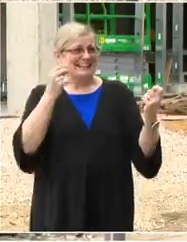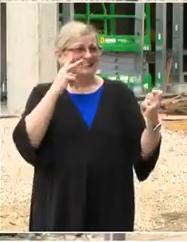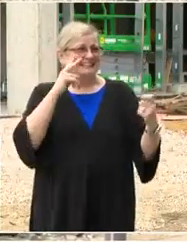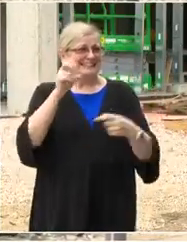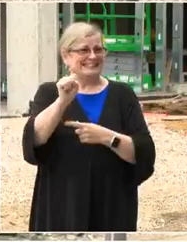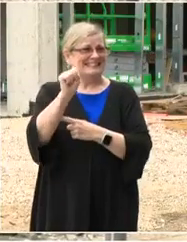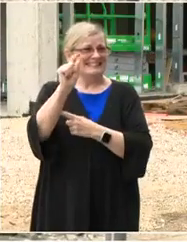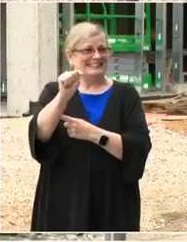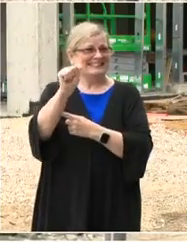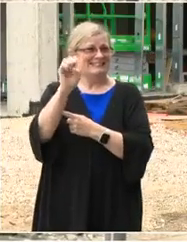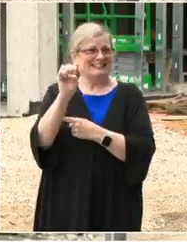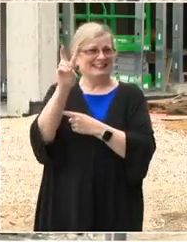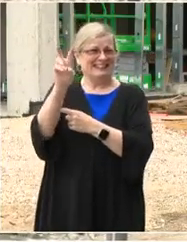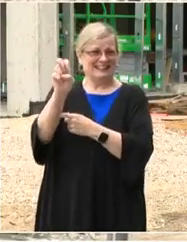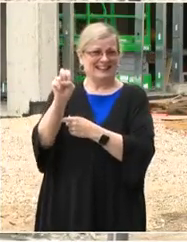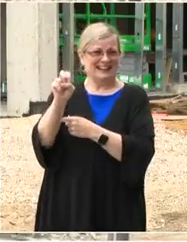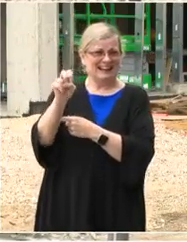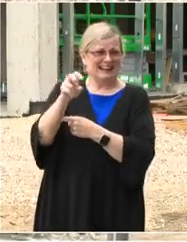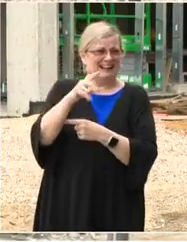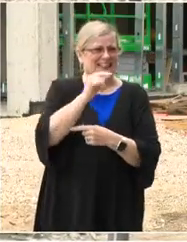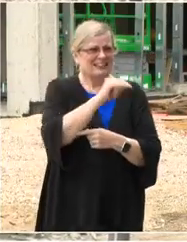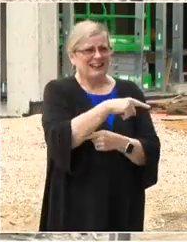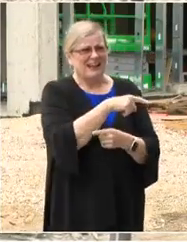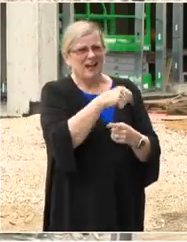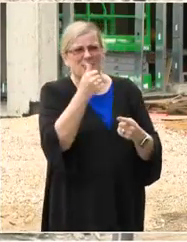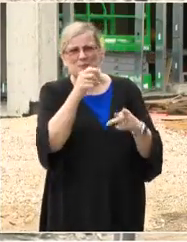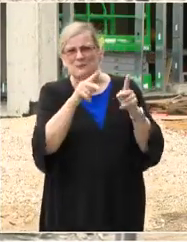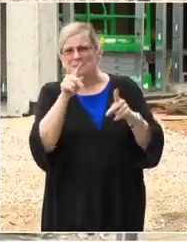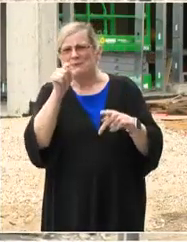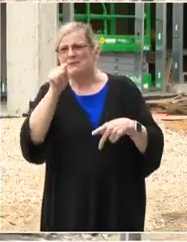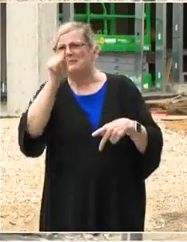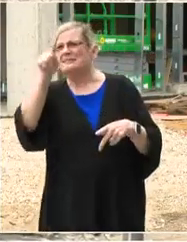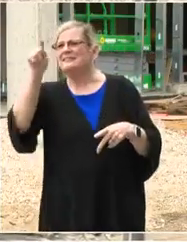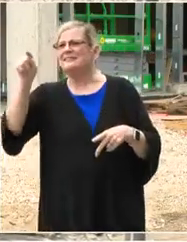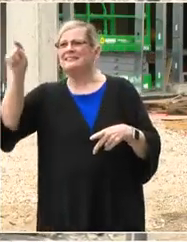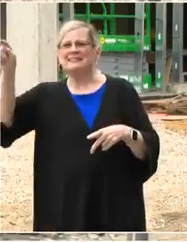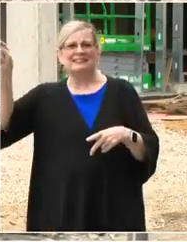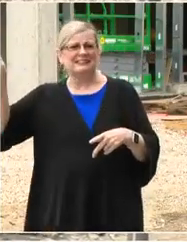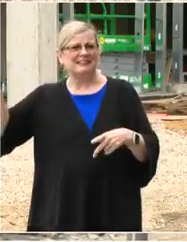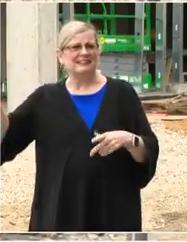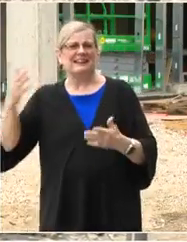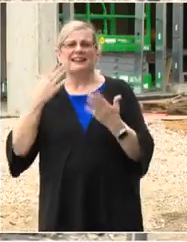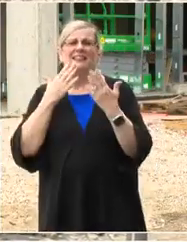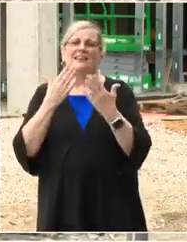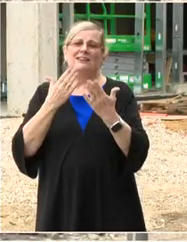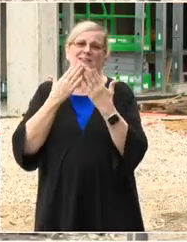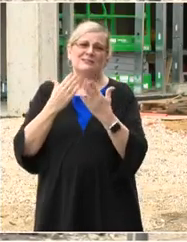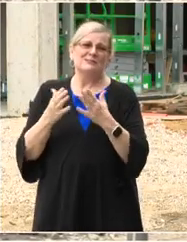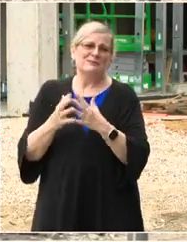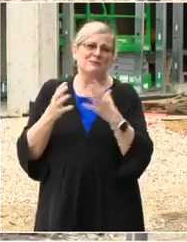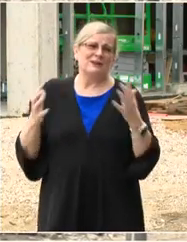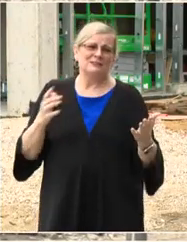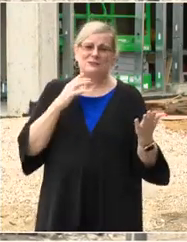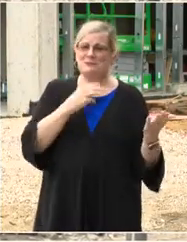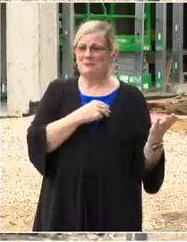sure, there are a few others. So thank you very much, Mayor. And the council